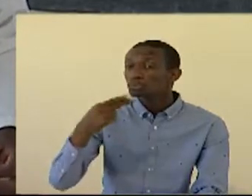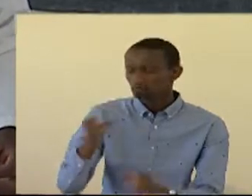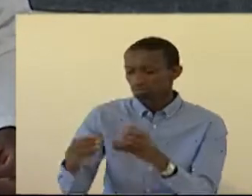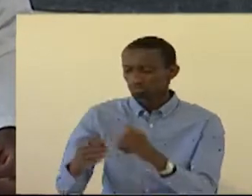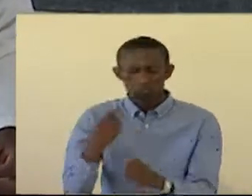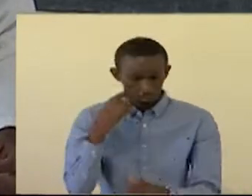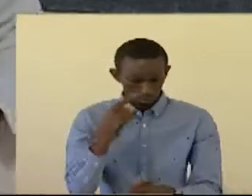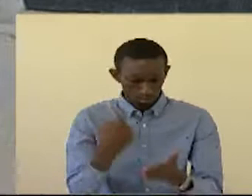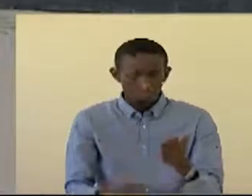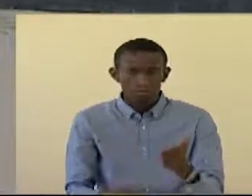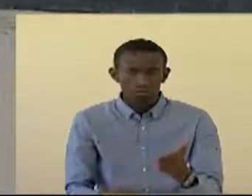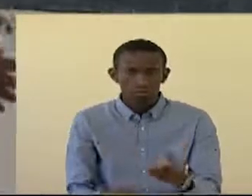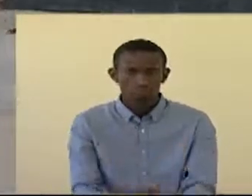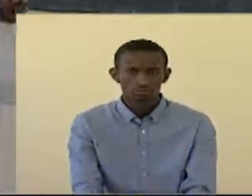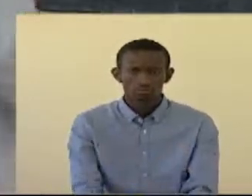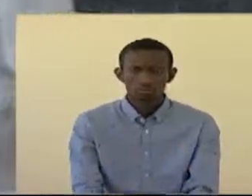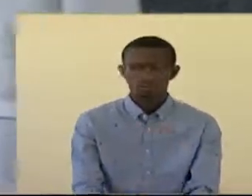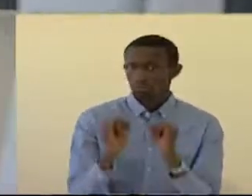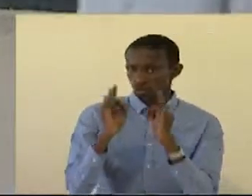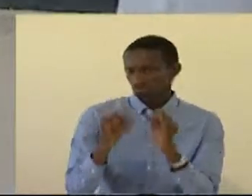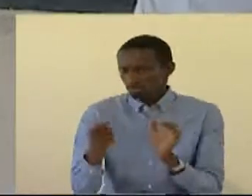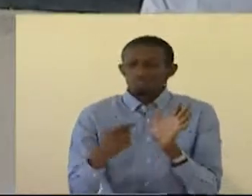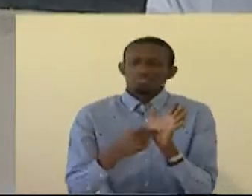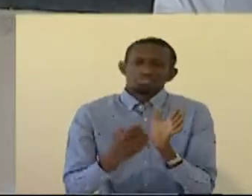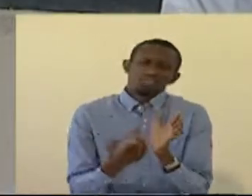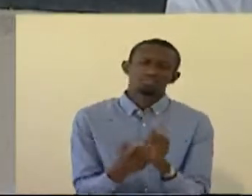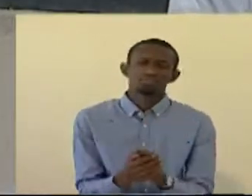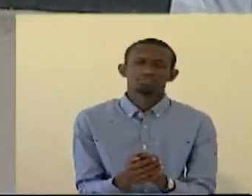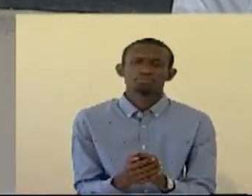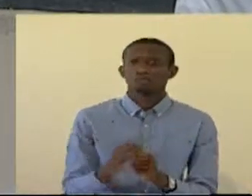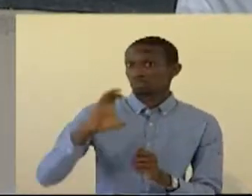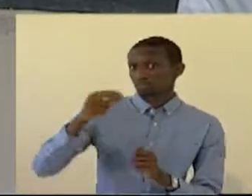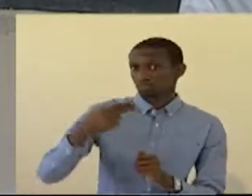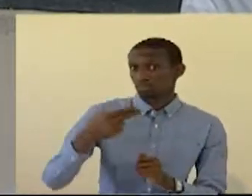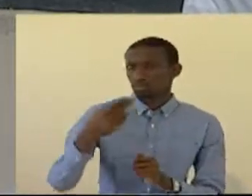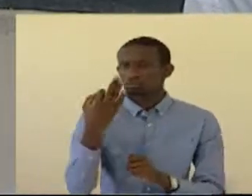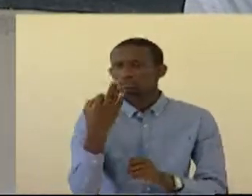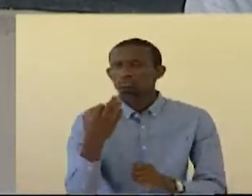What do we get? If, for example, you take